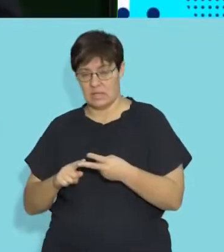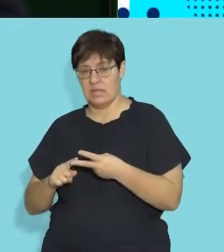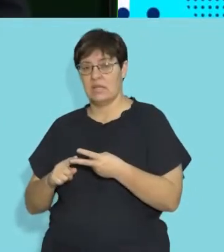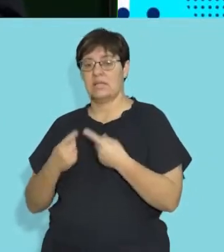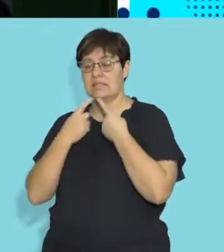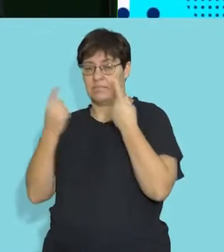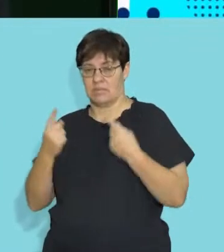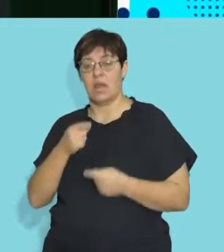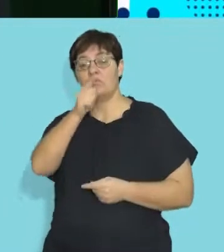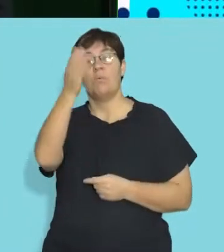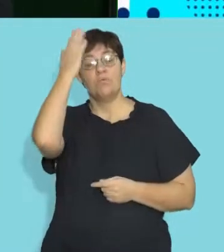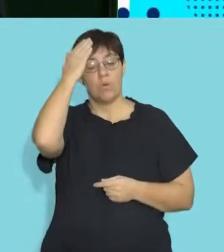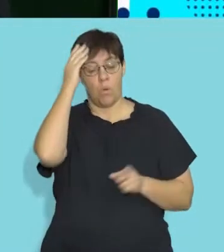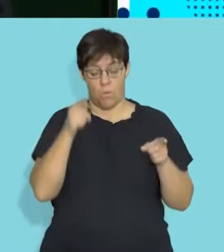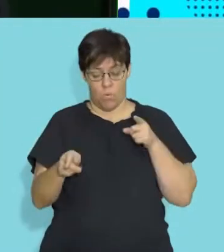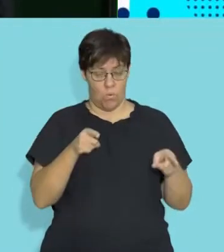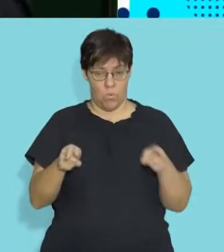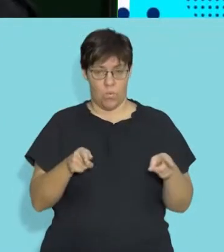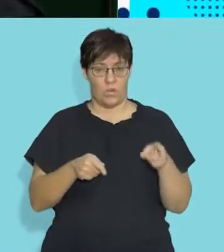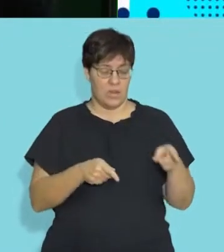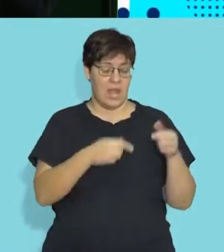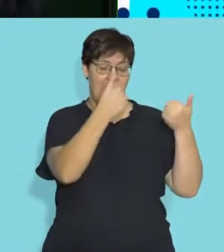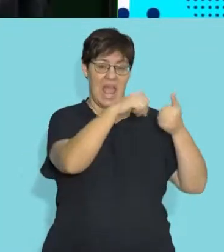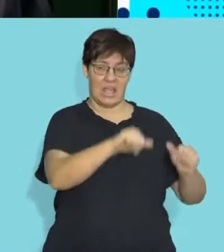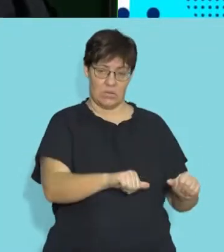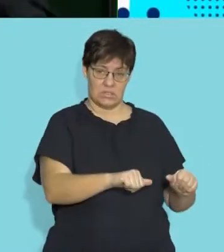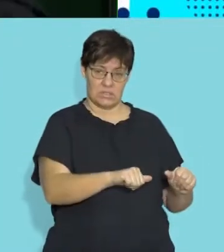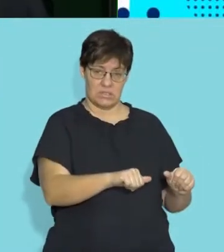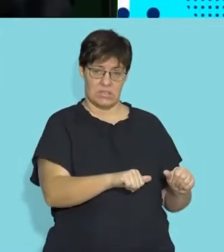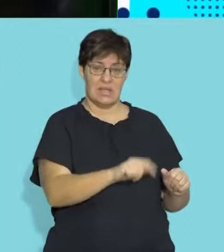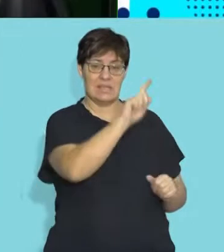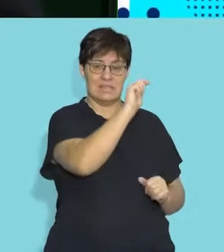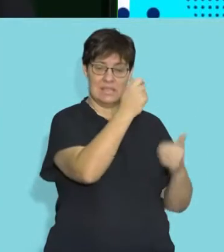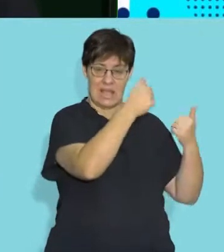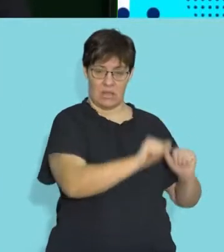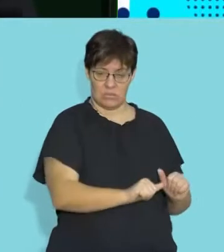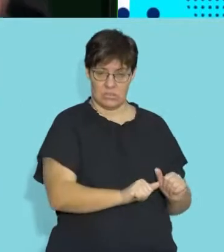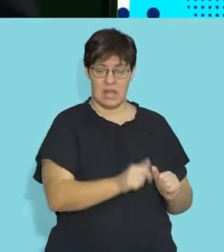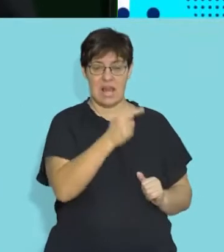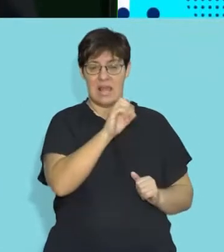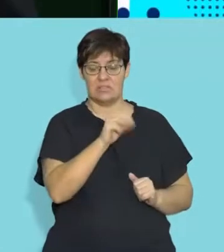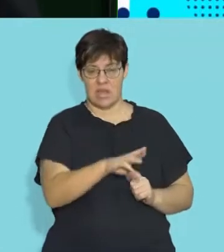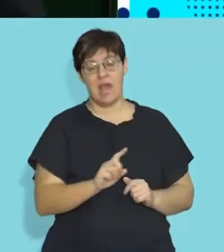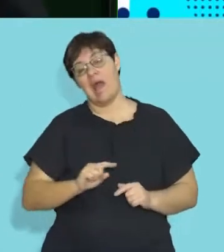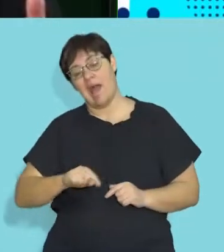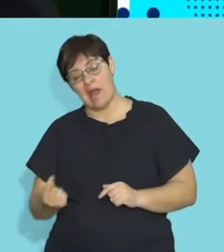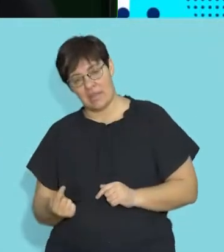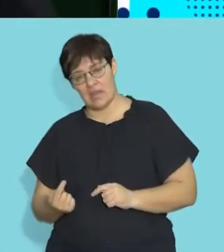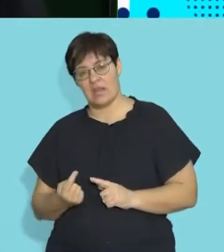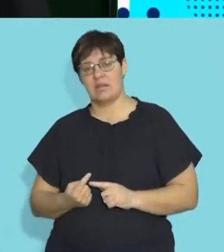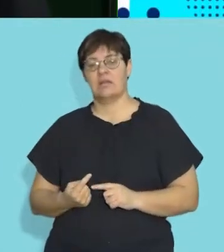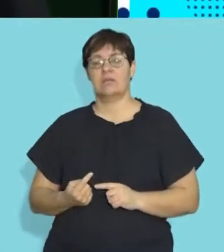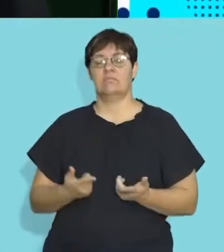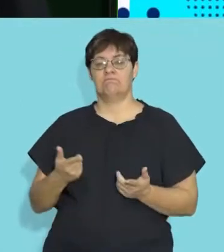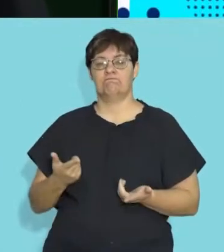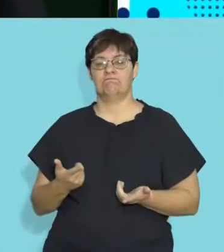statement. You should know that both of these, one is in an account format, namely a T account, a ledger account, and the other